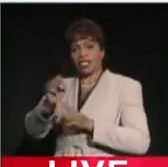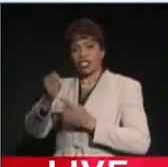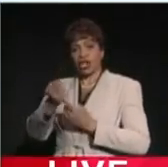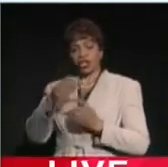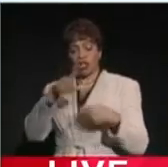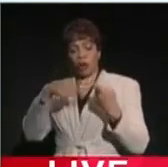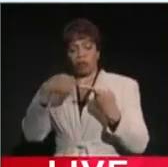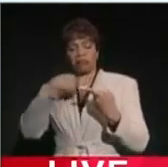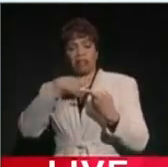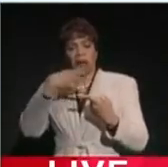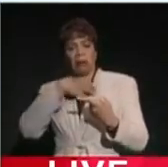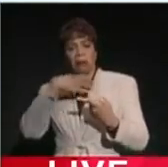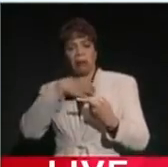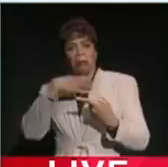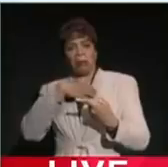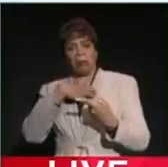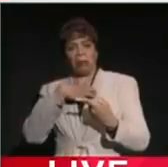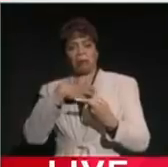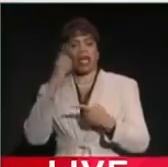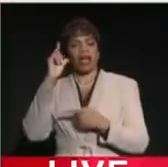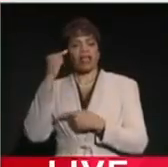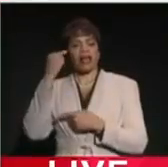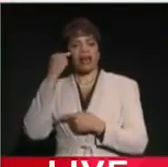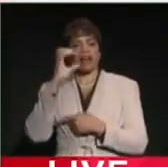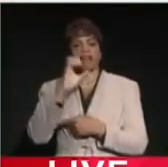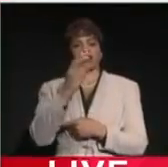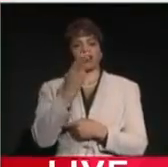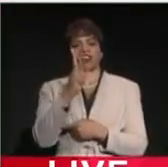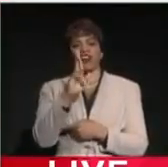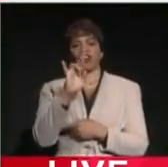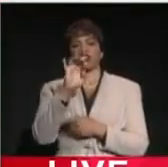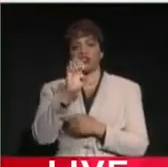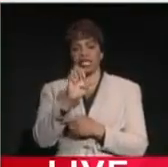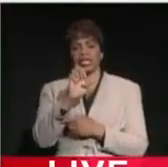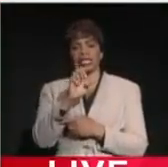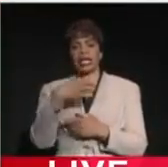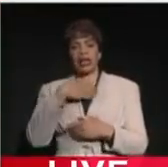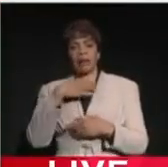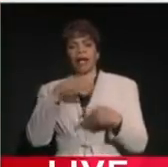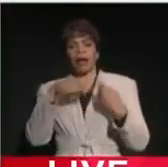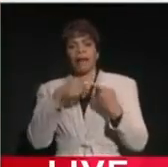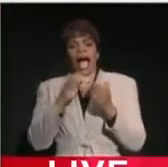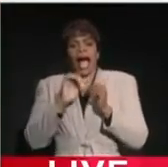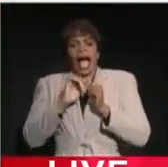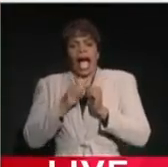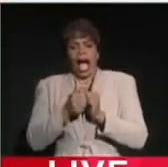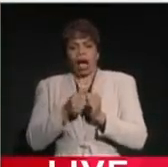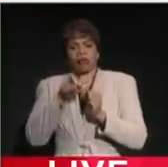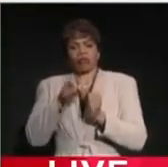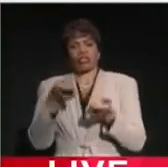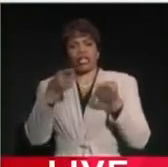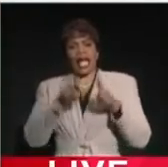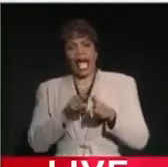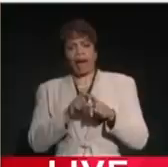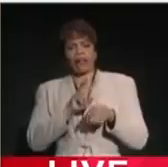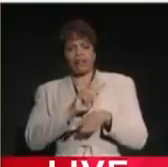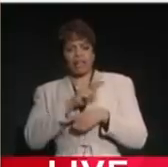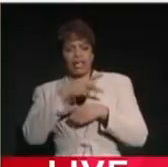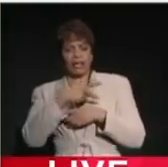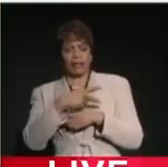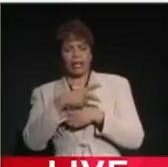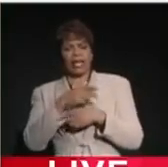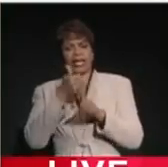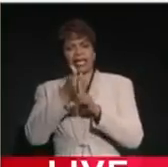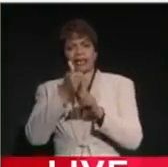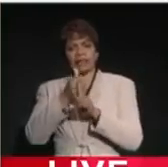about Governor Christie, I made it privately. I think that's the way it should happen. Vice presidents and presidents, vice presidents don't get out ahead